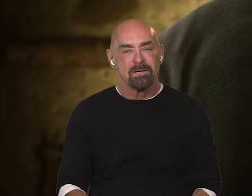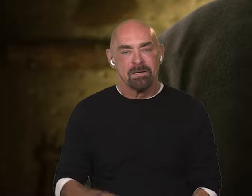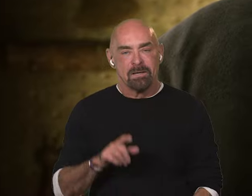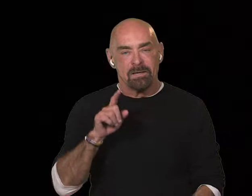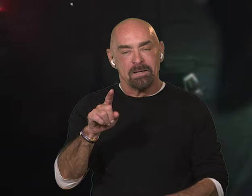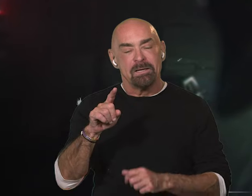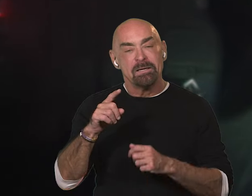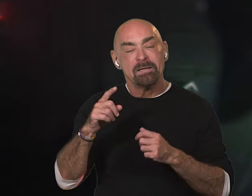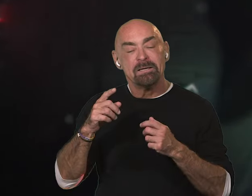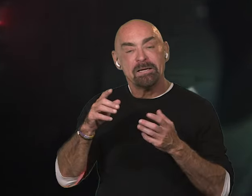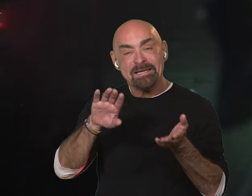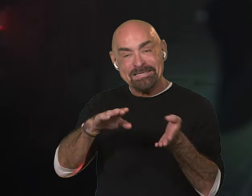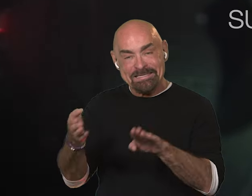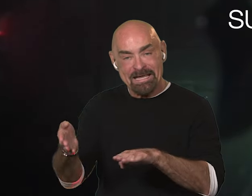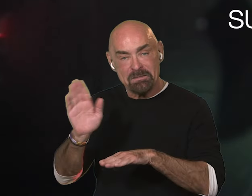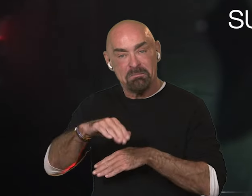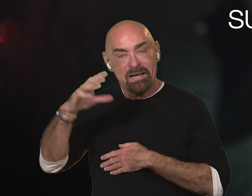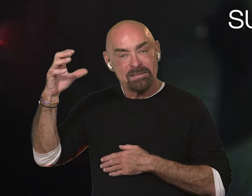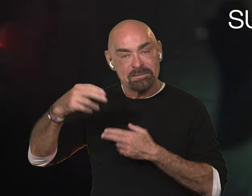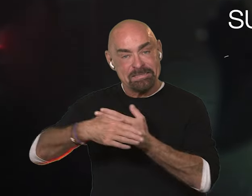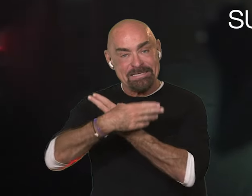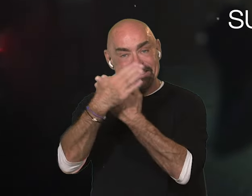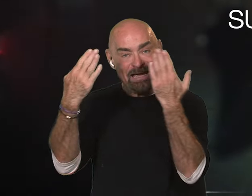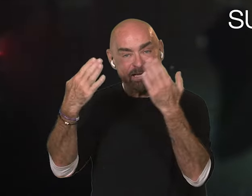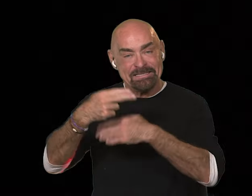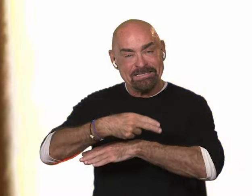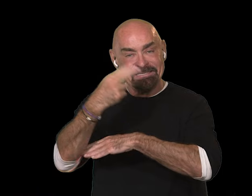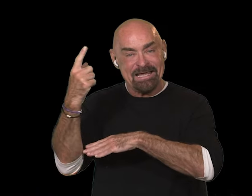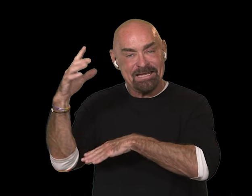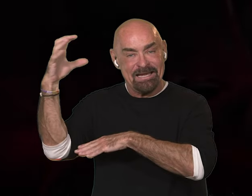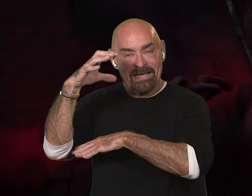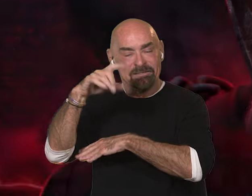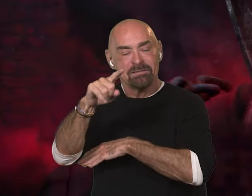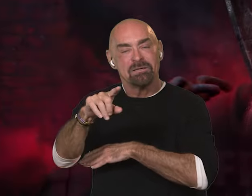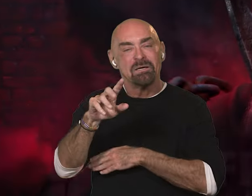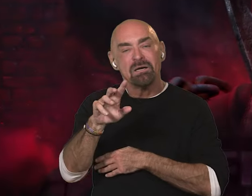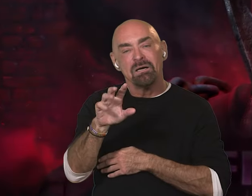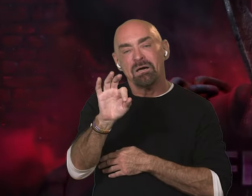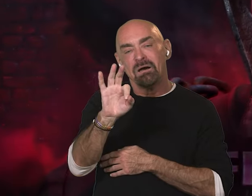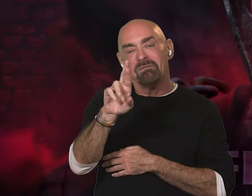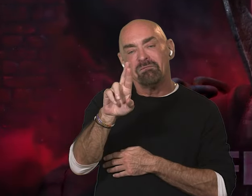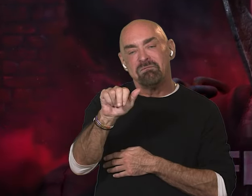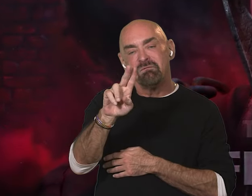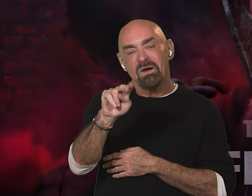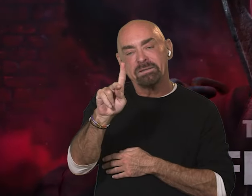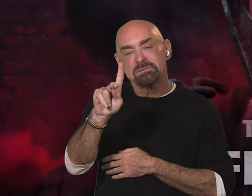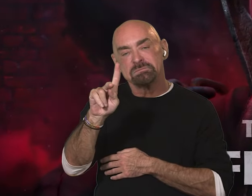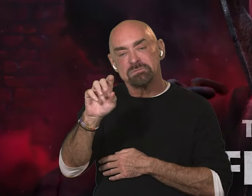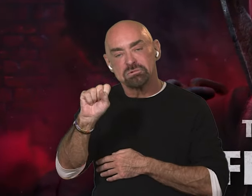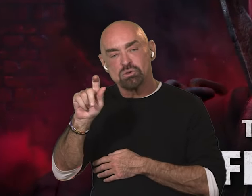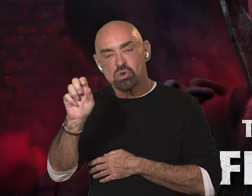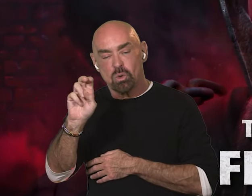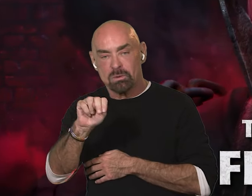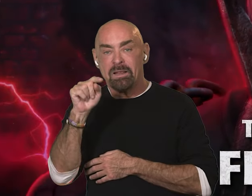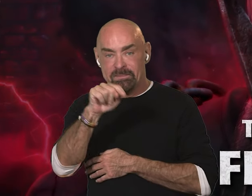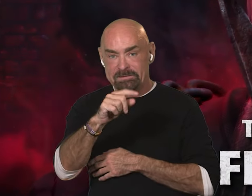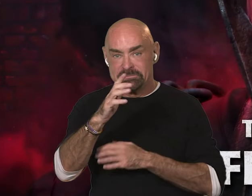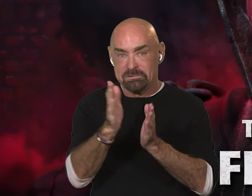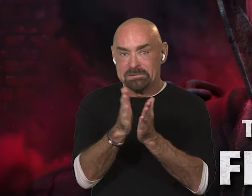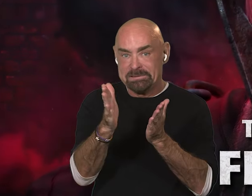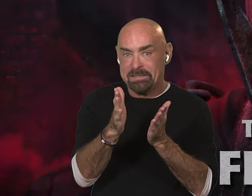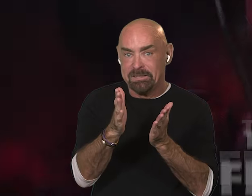From the minds behind Dead by Daylight and the Dark Pictures anthology, please welcome the casting of Frank Stone into our future game show Wants